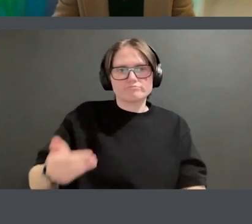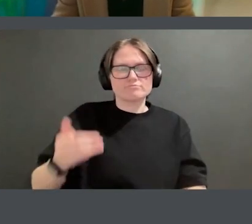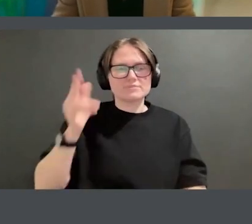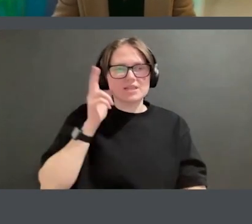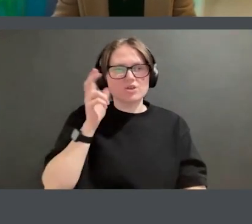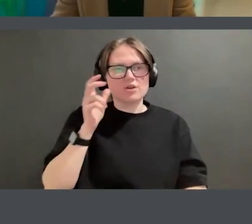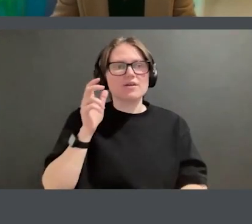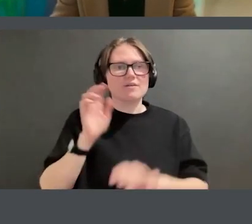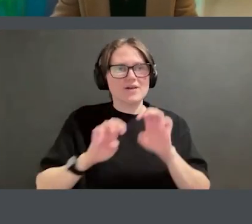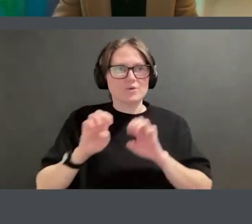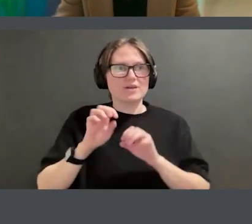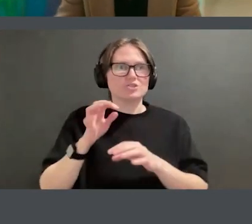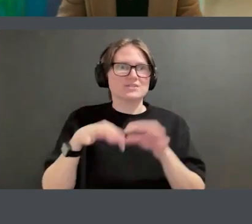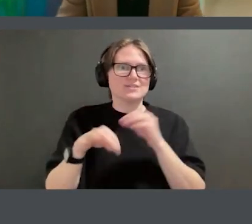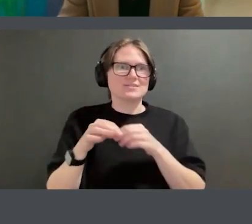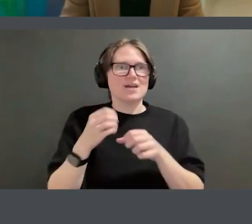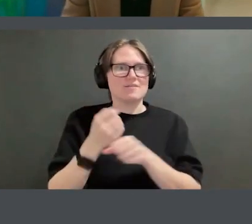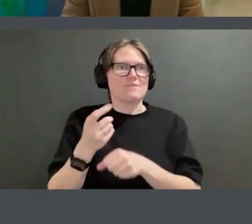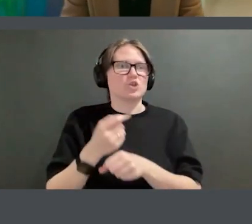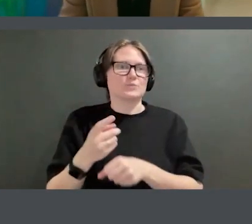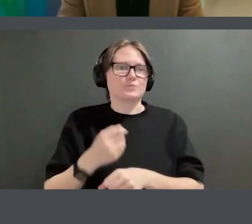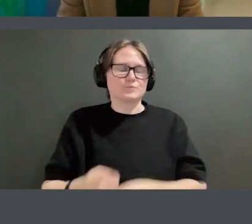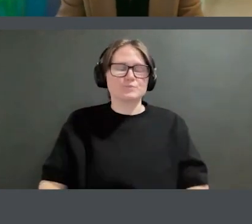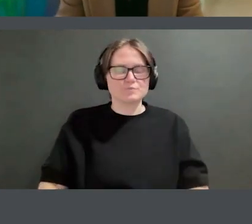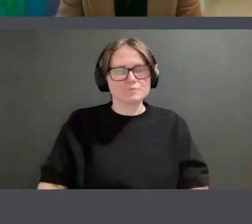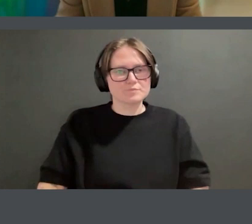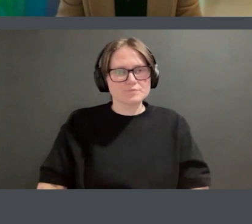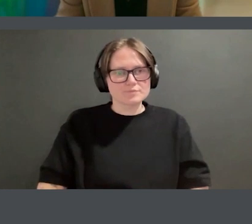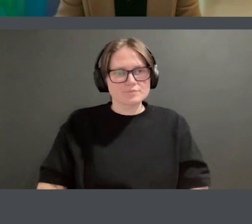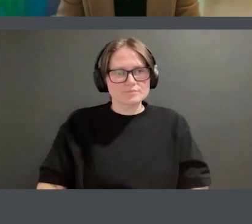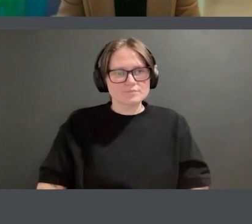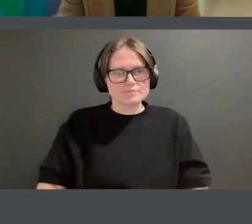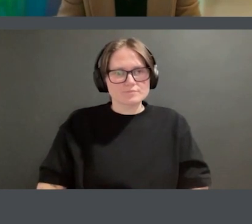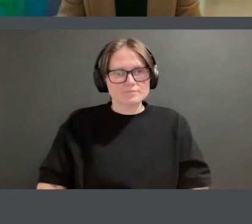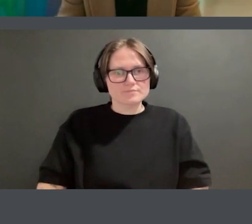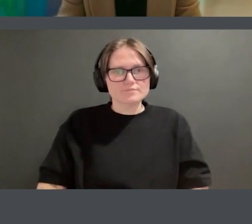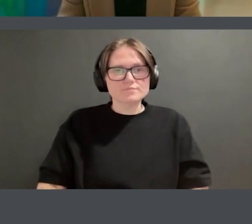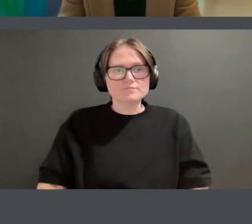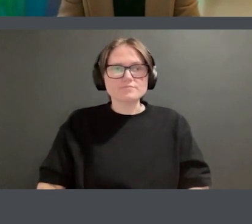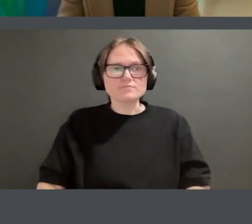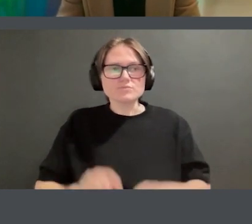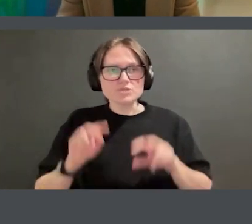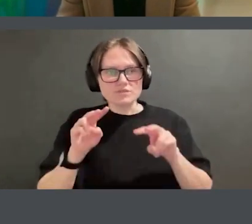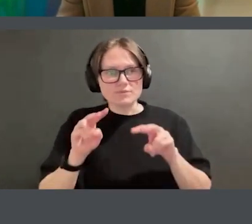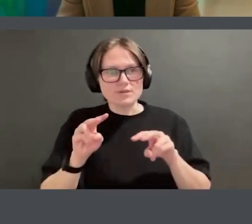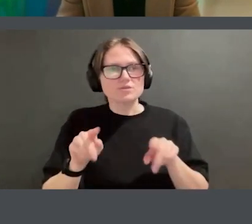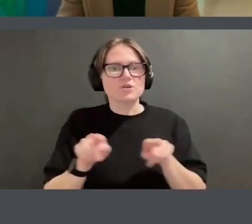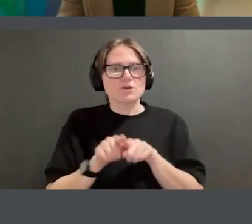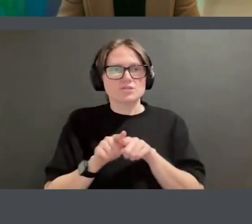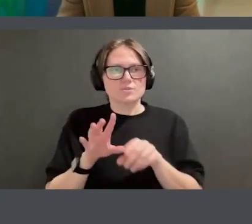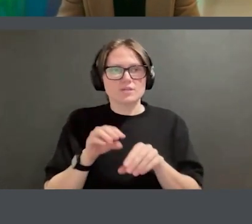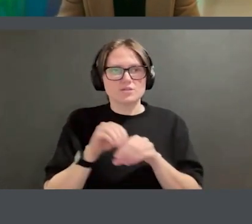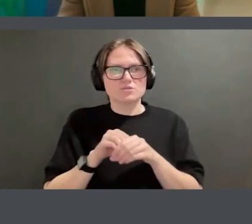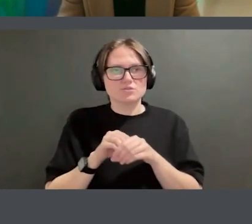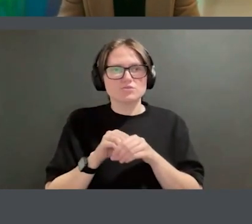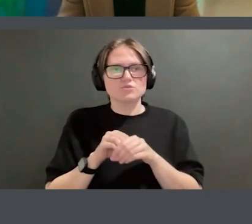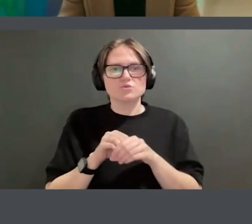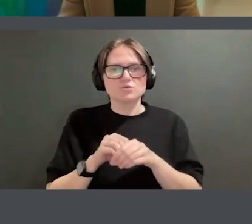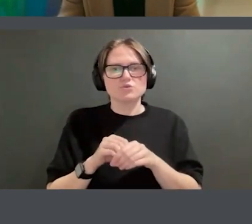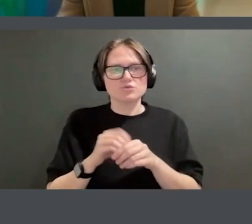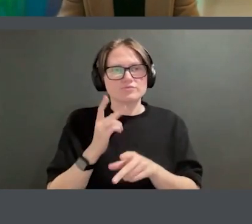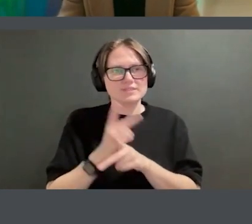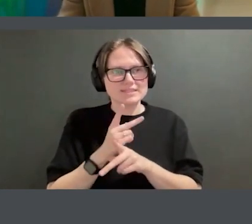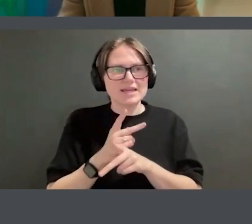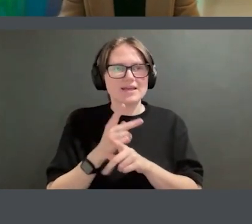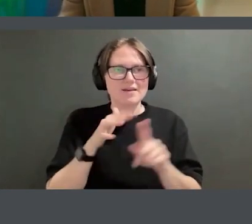opposed to ones that are maybe a year apart. This also surveillance also includes routine developmental screenings in the child's medical home